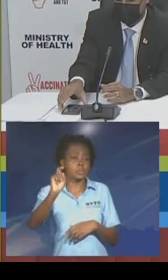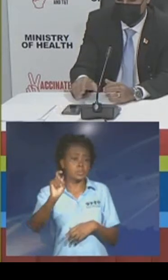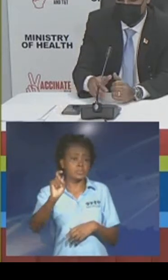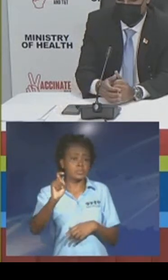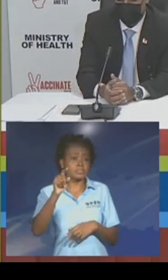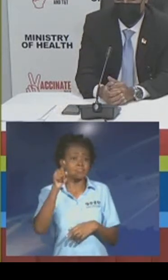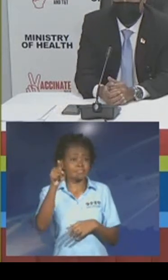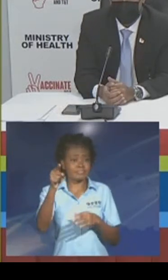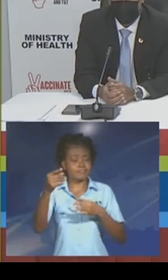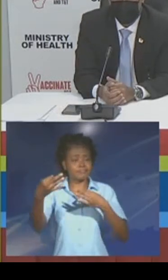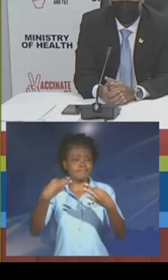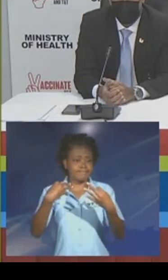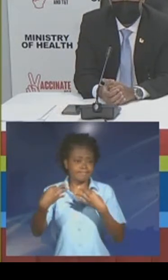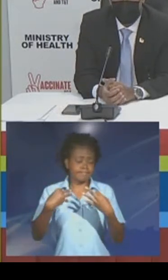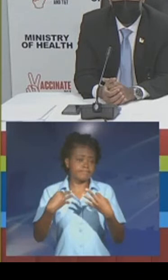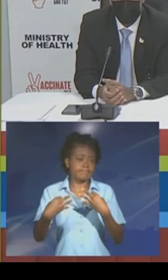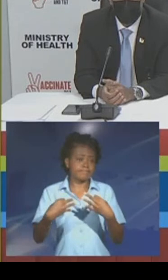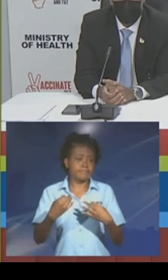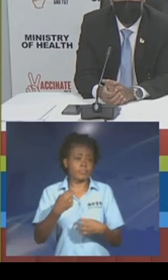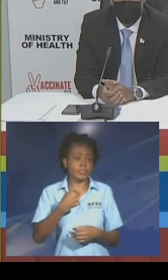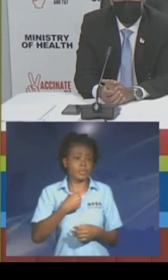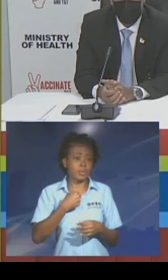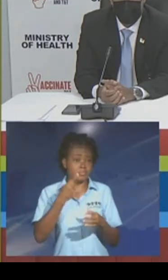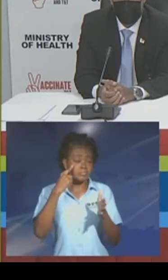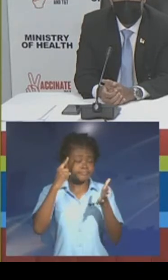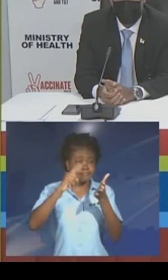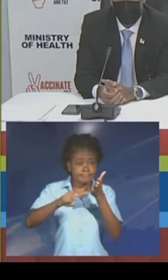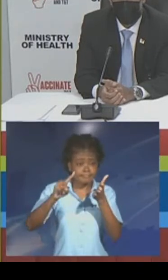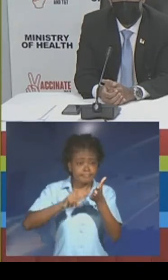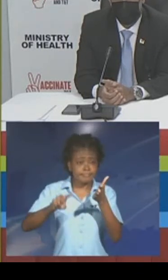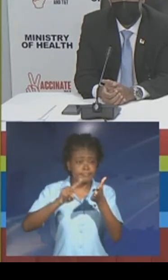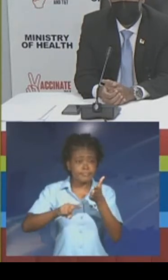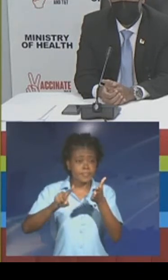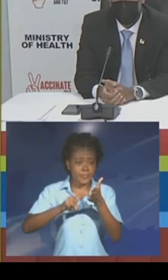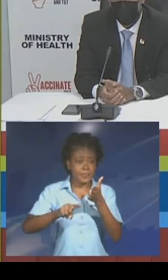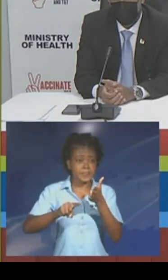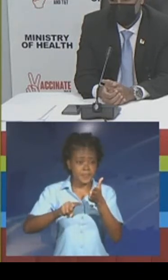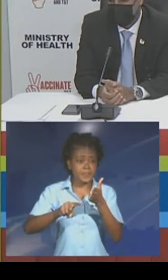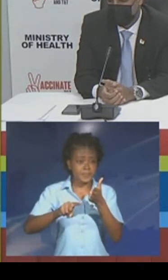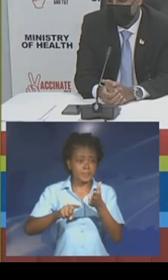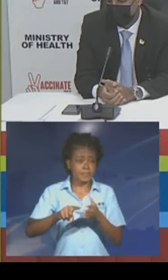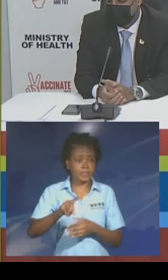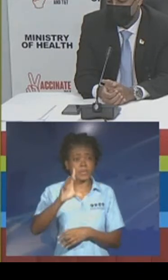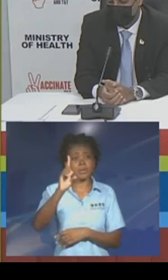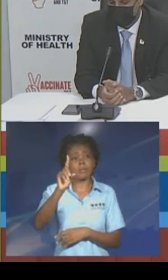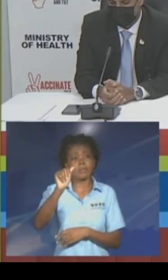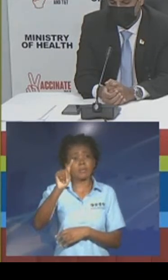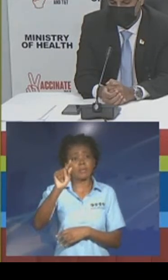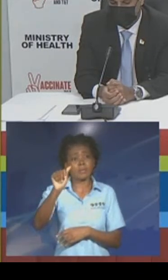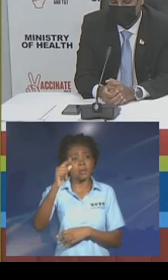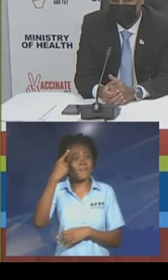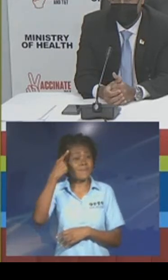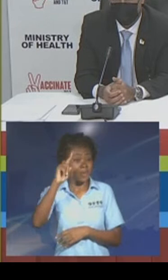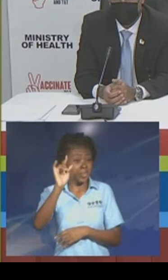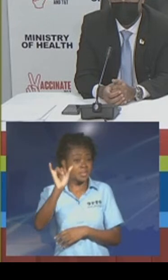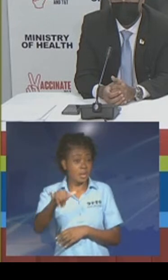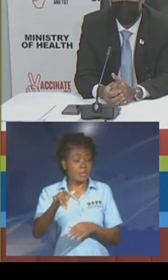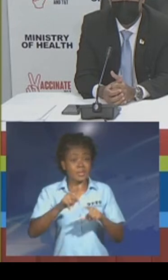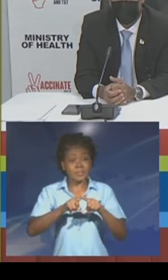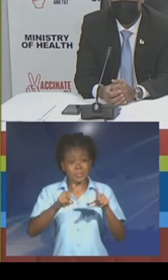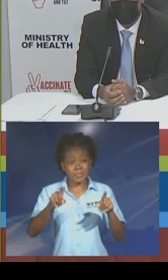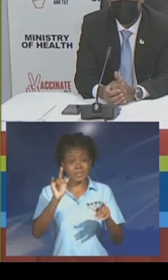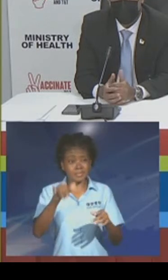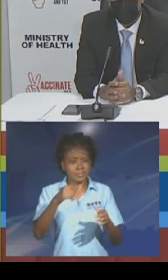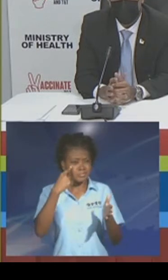this. I've been monitoring not only the epidemiological data from monkeypox, but also people's reaction to it, right? And